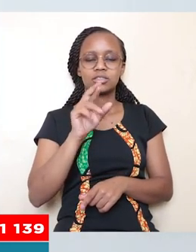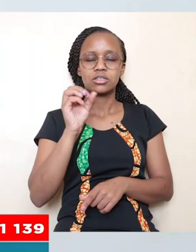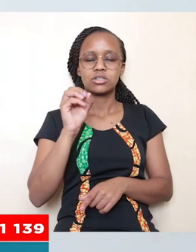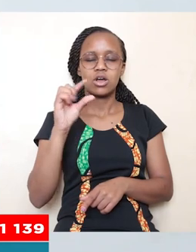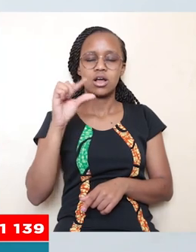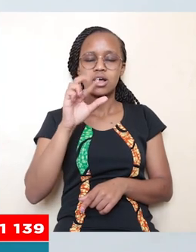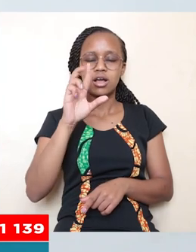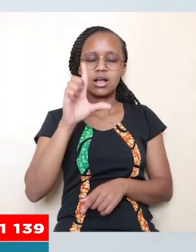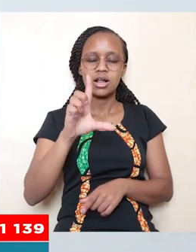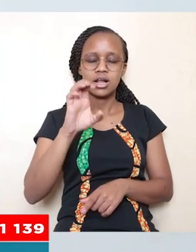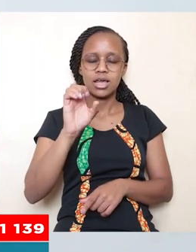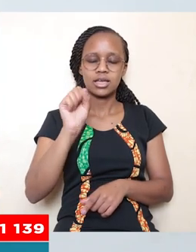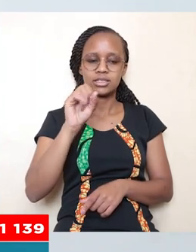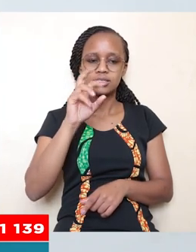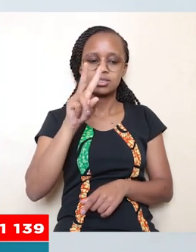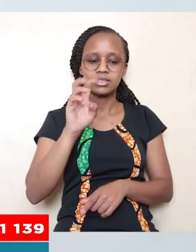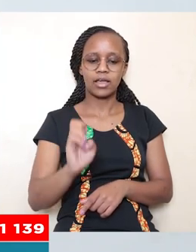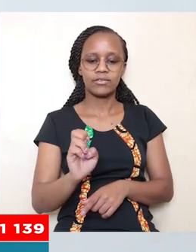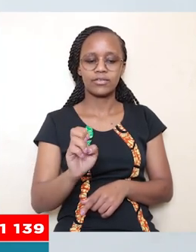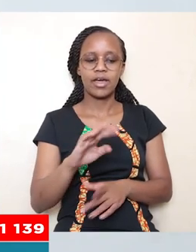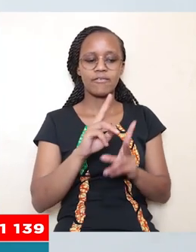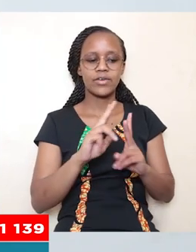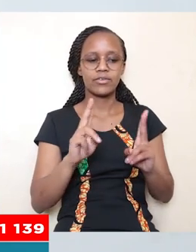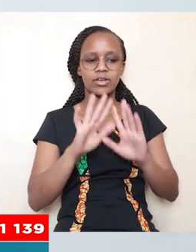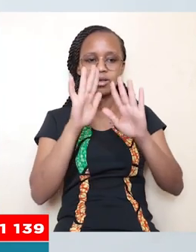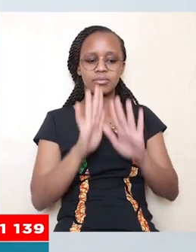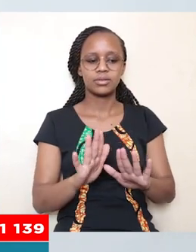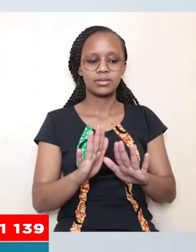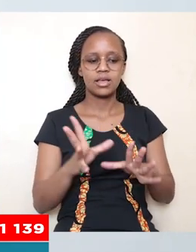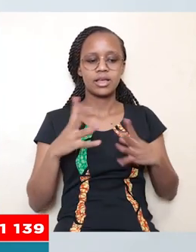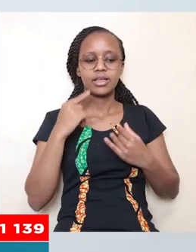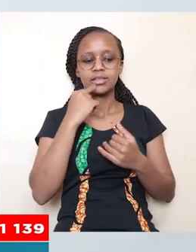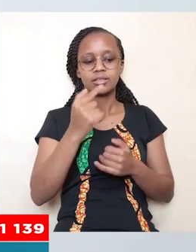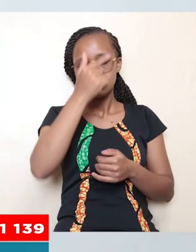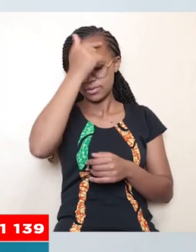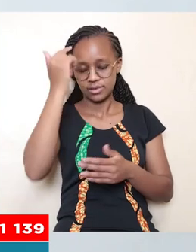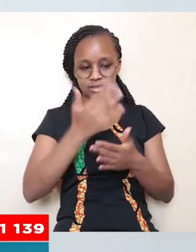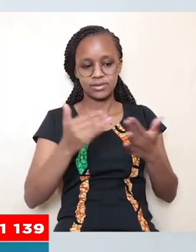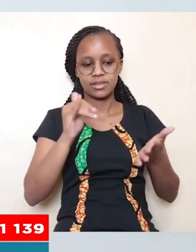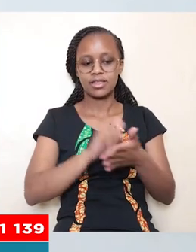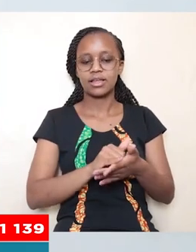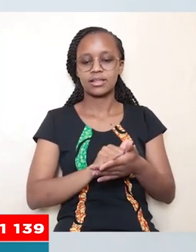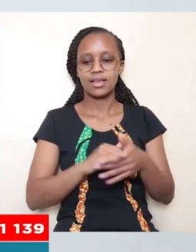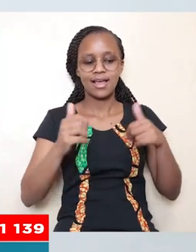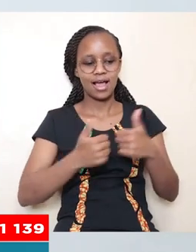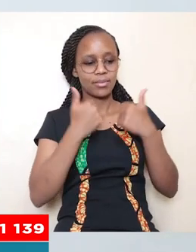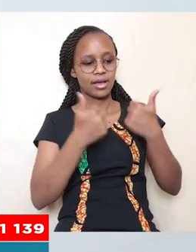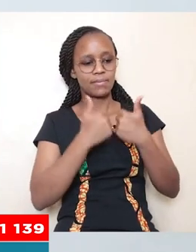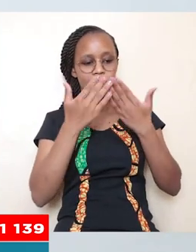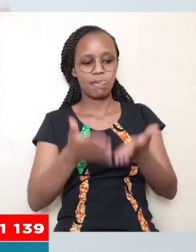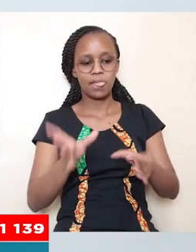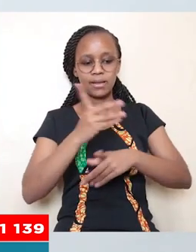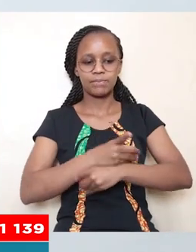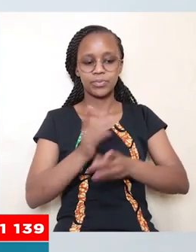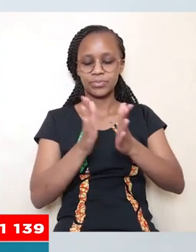practices. It is important. Now, allow me to say this because there is something that is happening